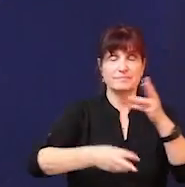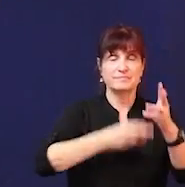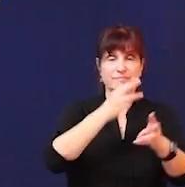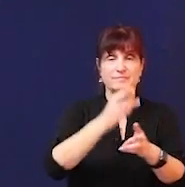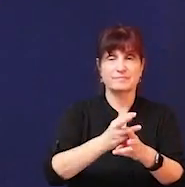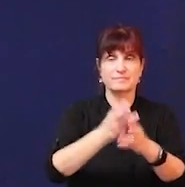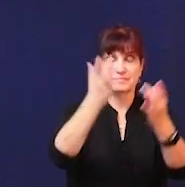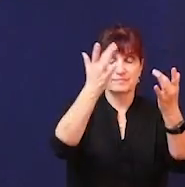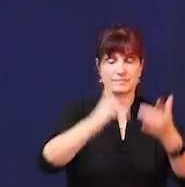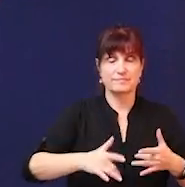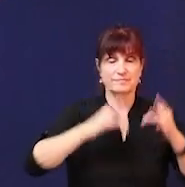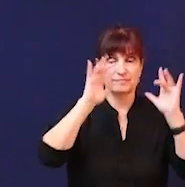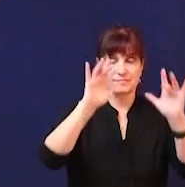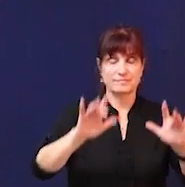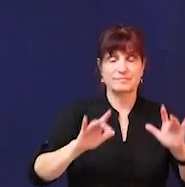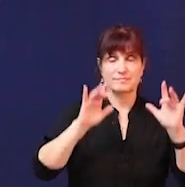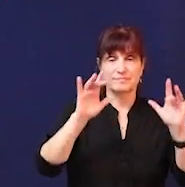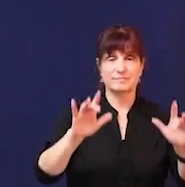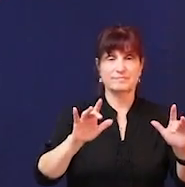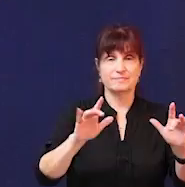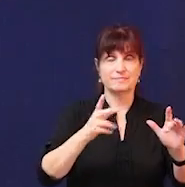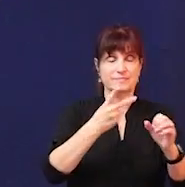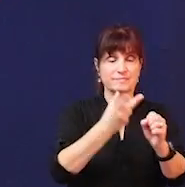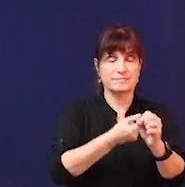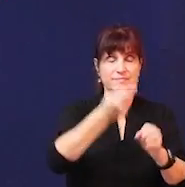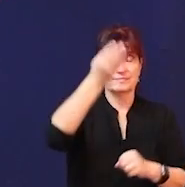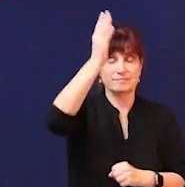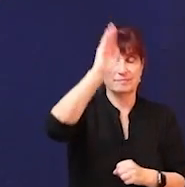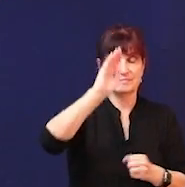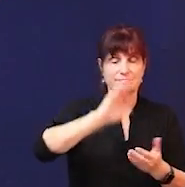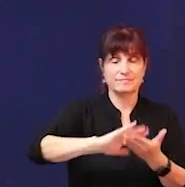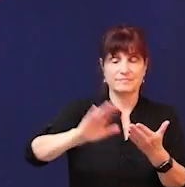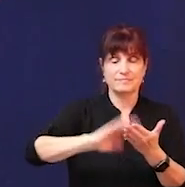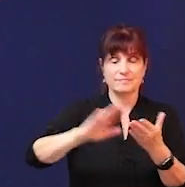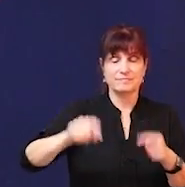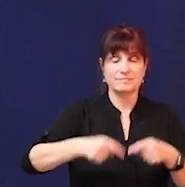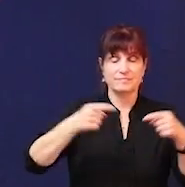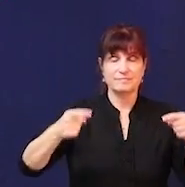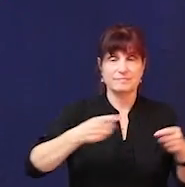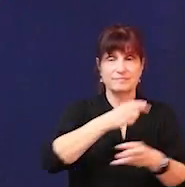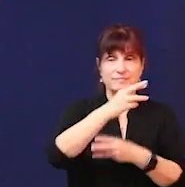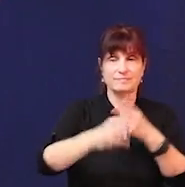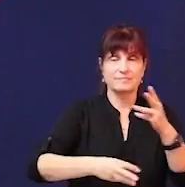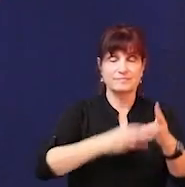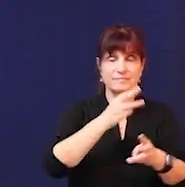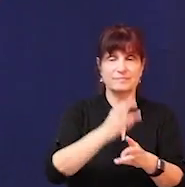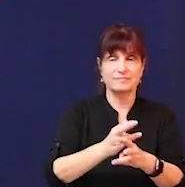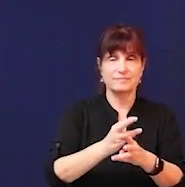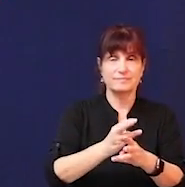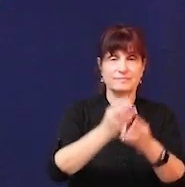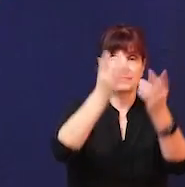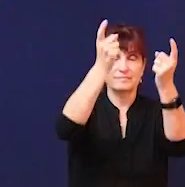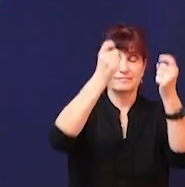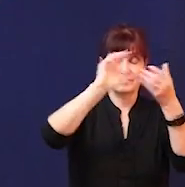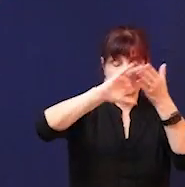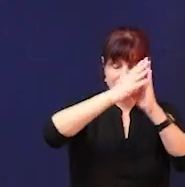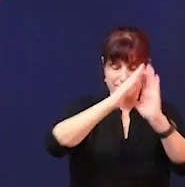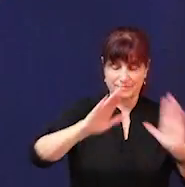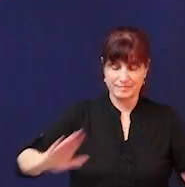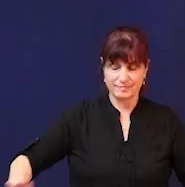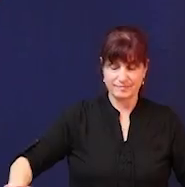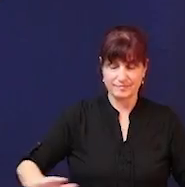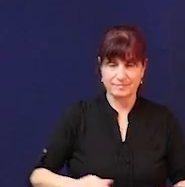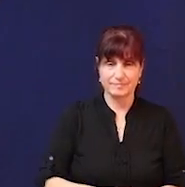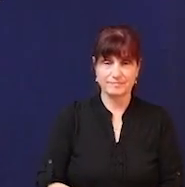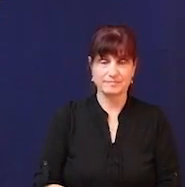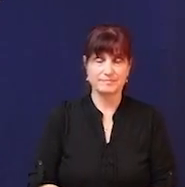away the sins of the world, have mercy on us. Lamb of God, you take away the sins of the world, grant us